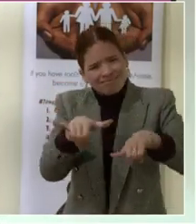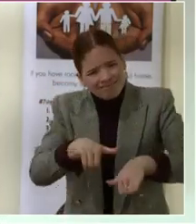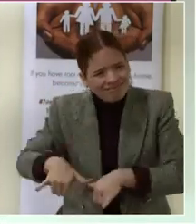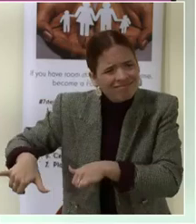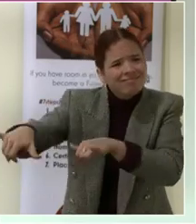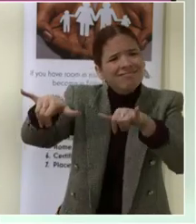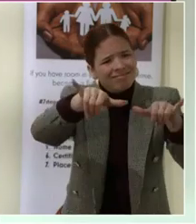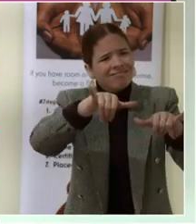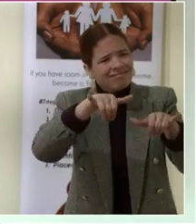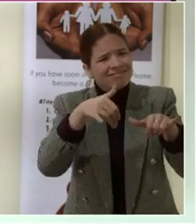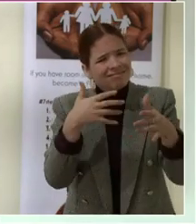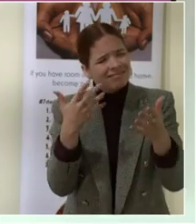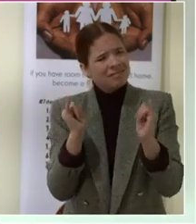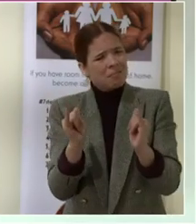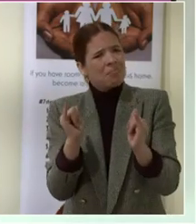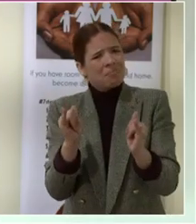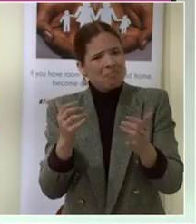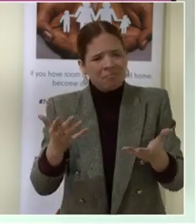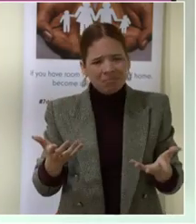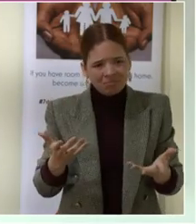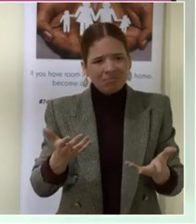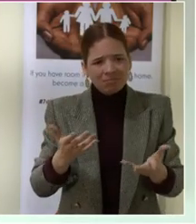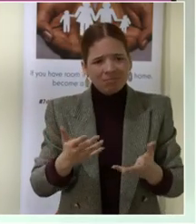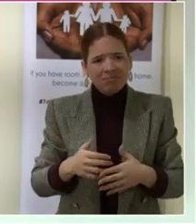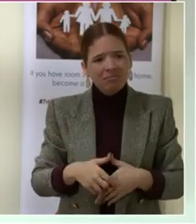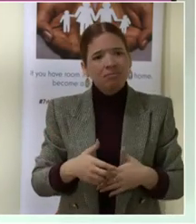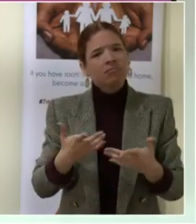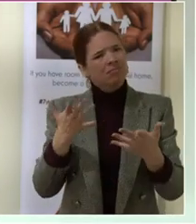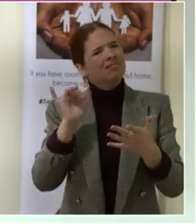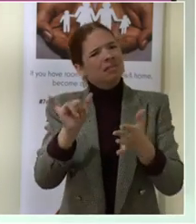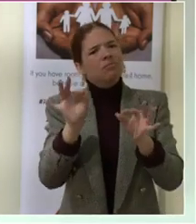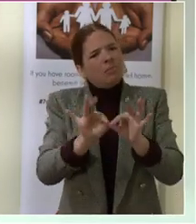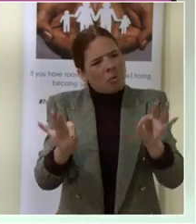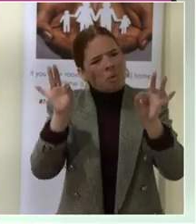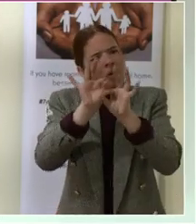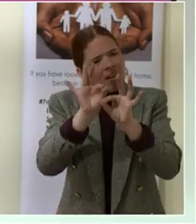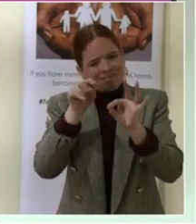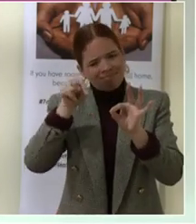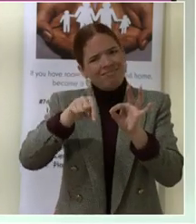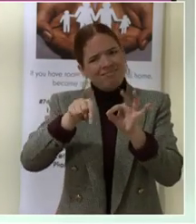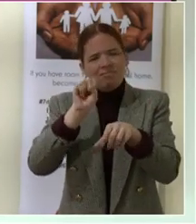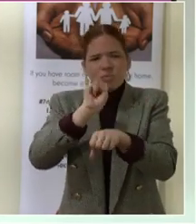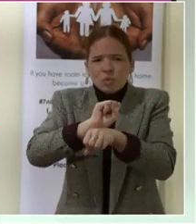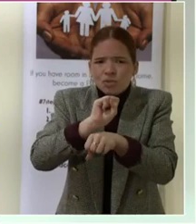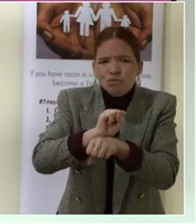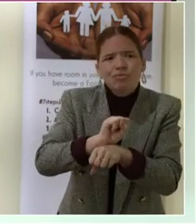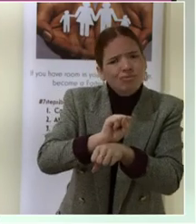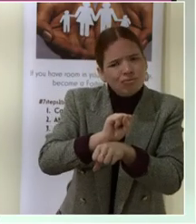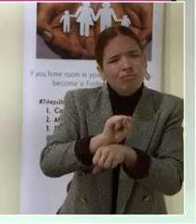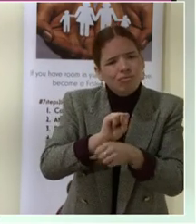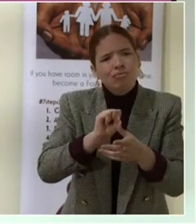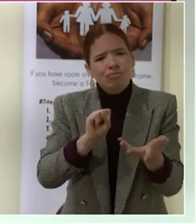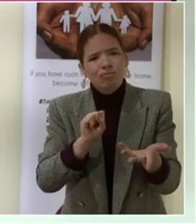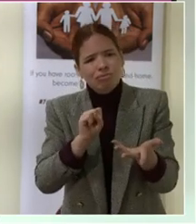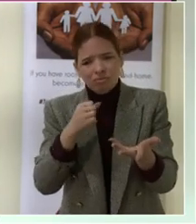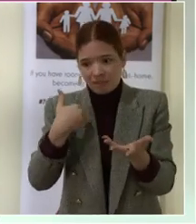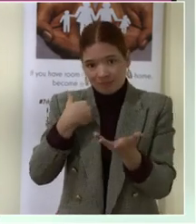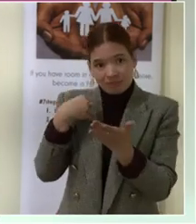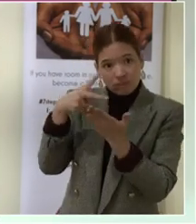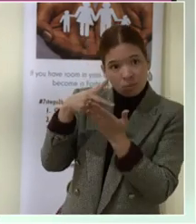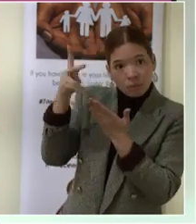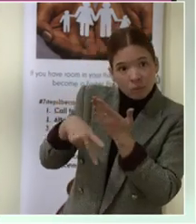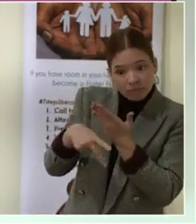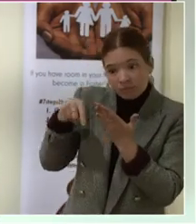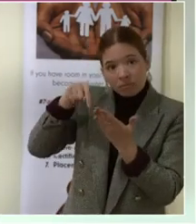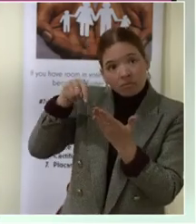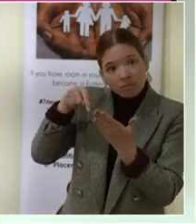else wants. And that's why the work that we do is so critical, to have programs and services that meet people where